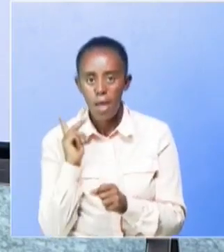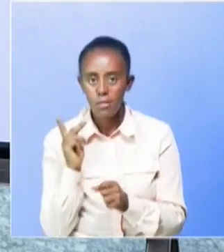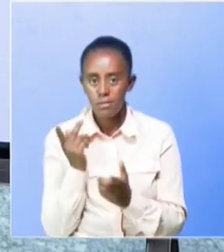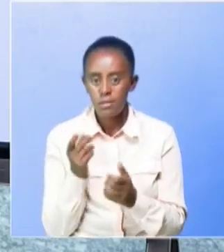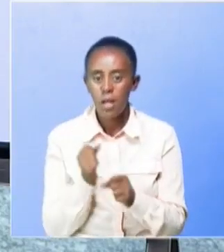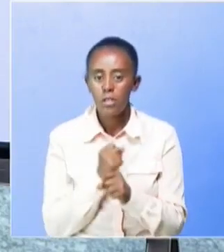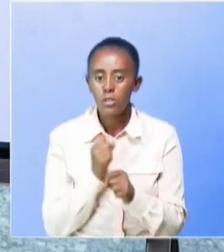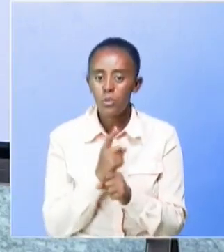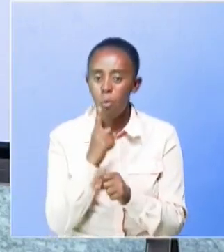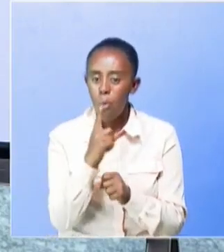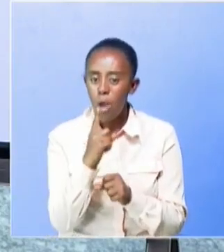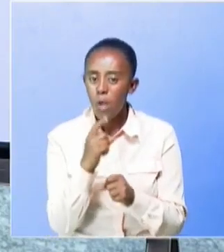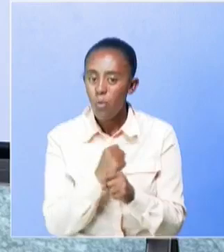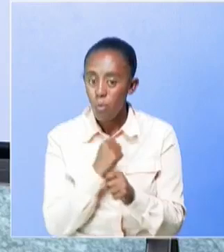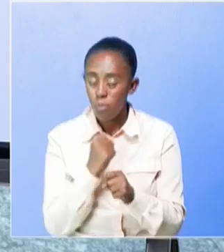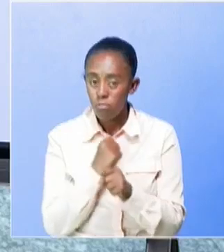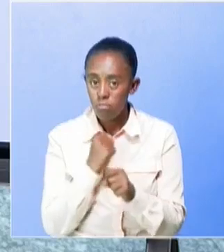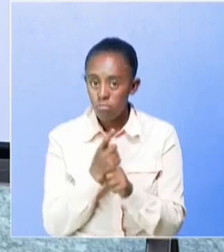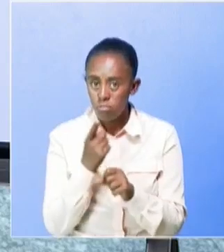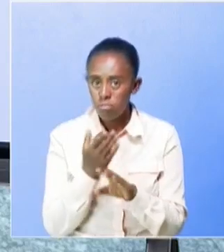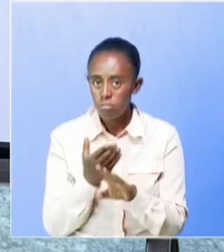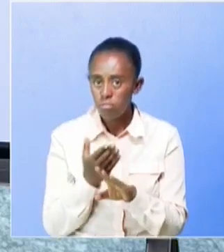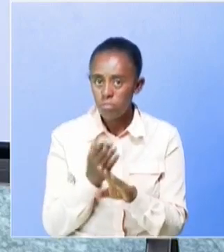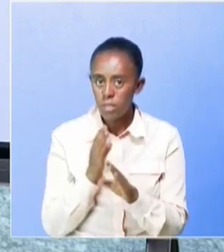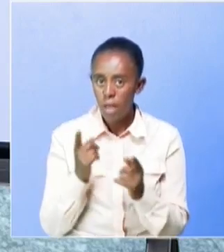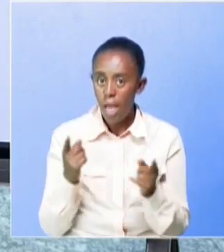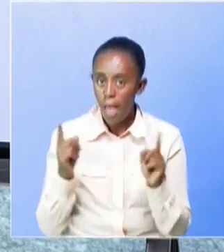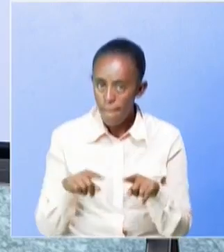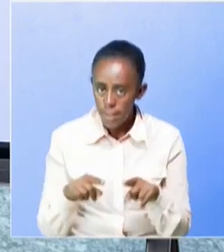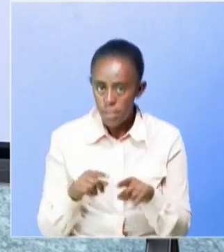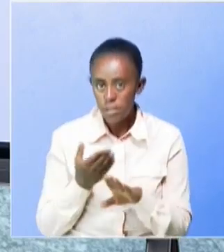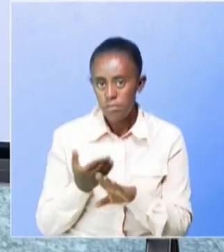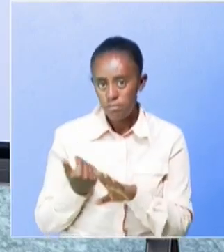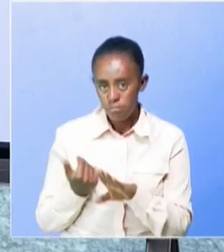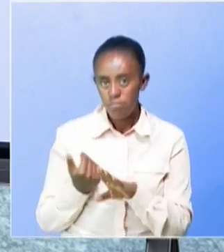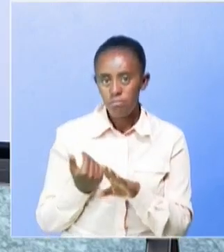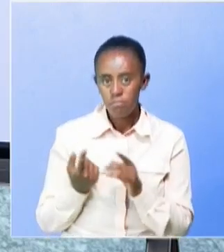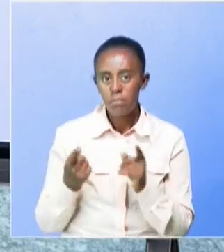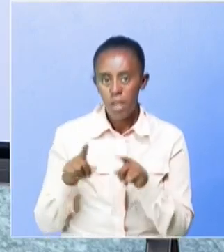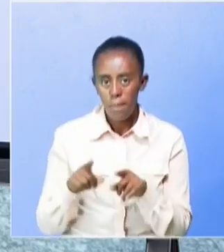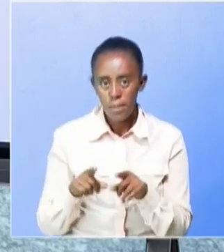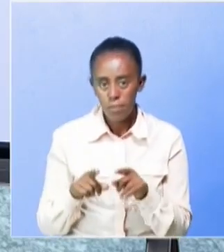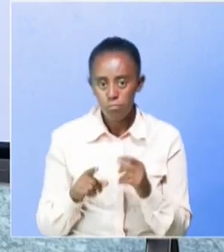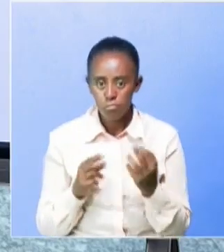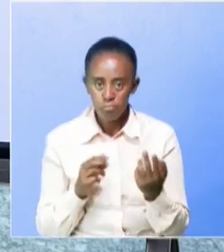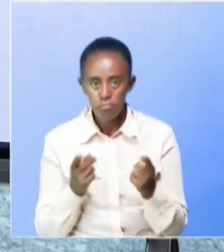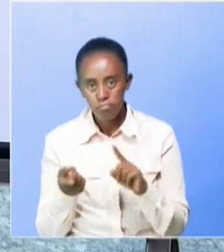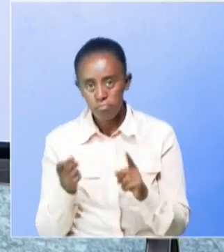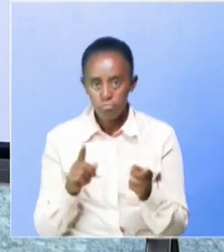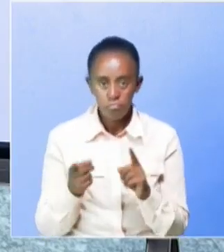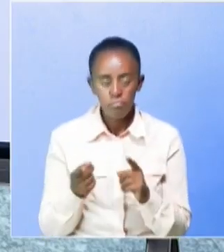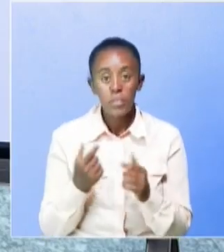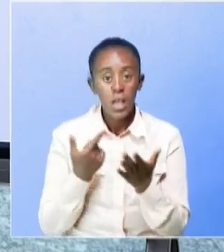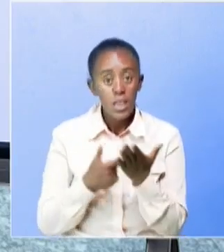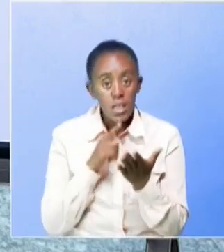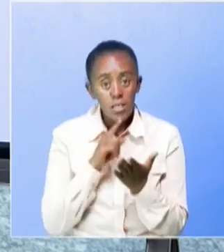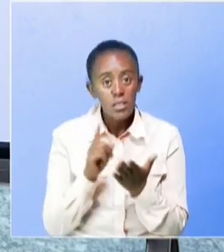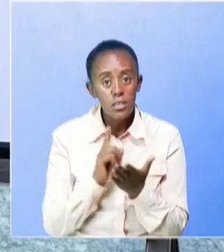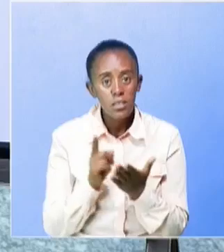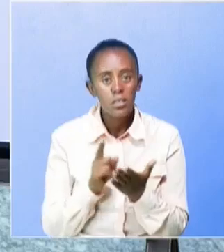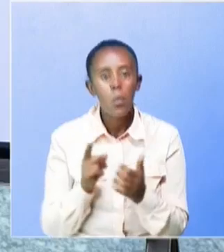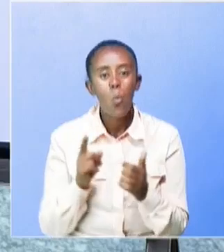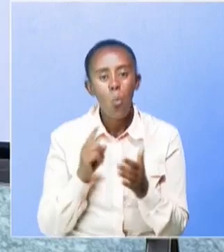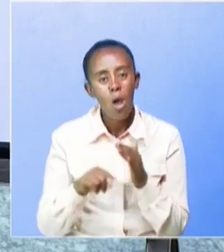But one of the actions happened before the other action happened. So this is what happened